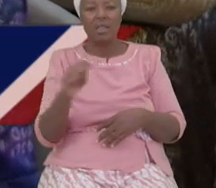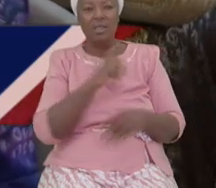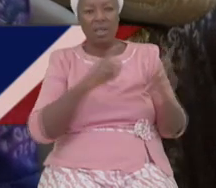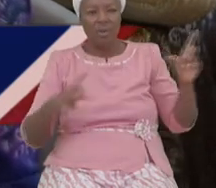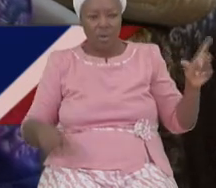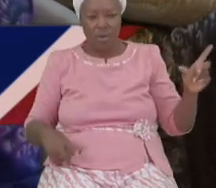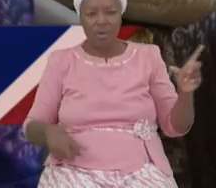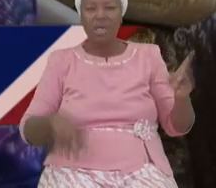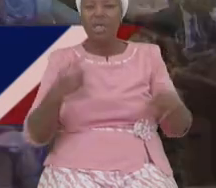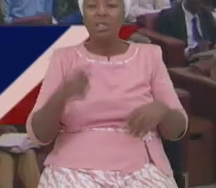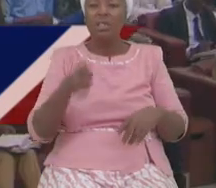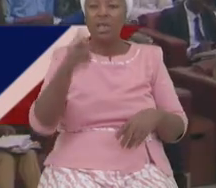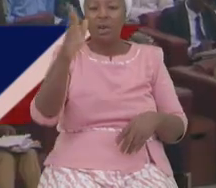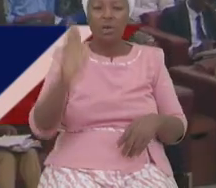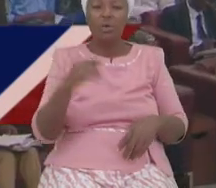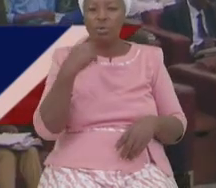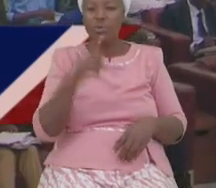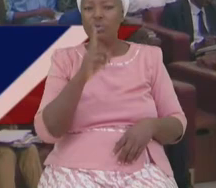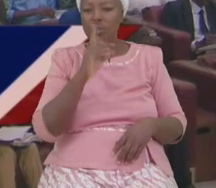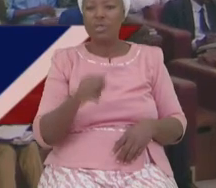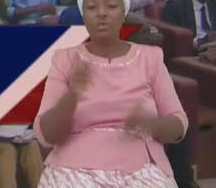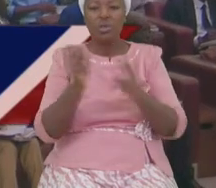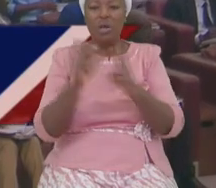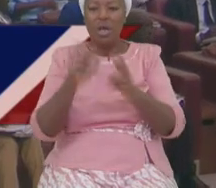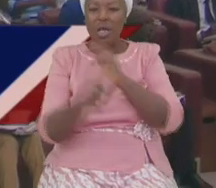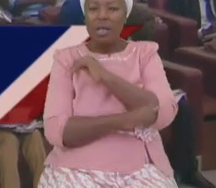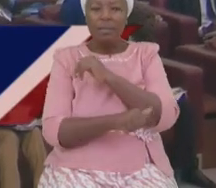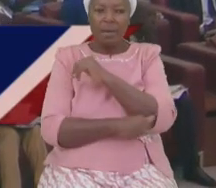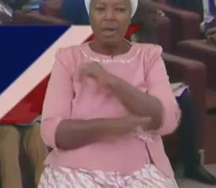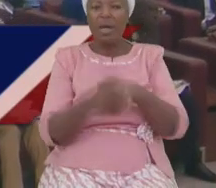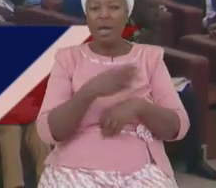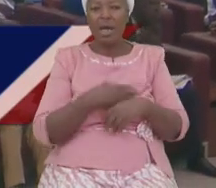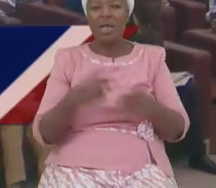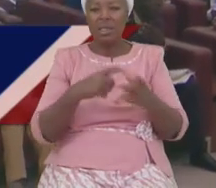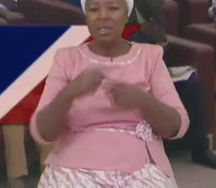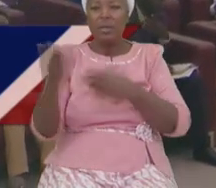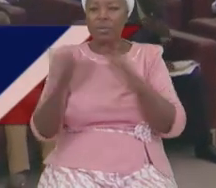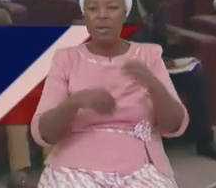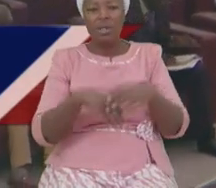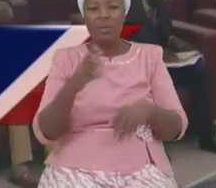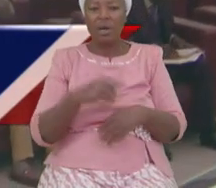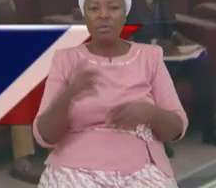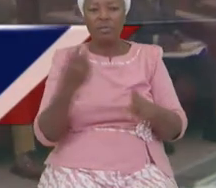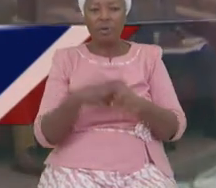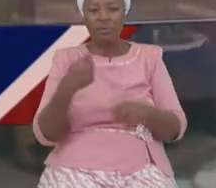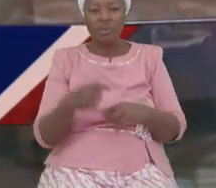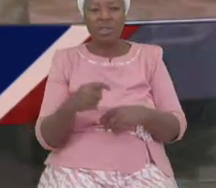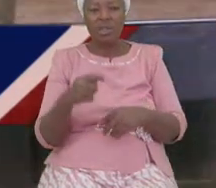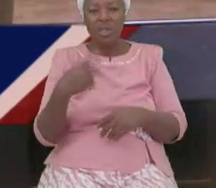did choose Abraham and broughtest him forth out of all of the Chaldeans,